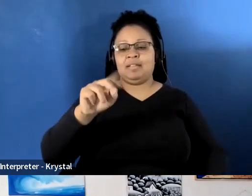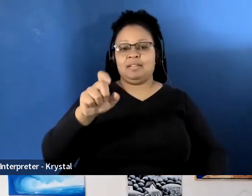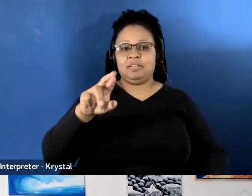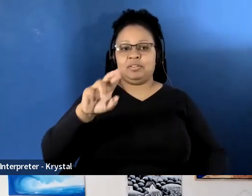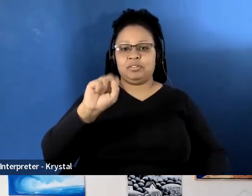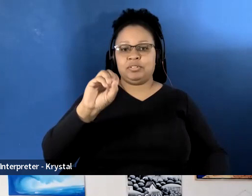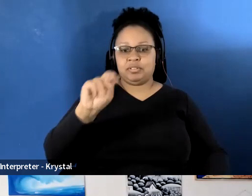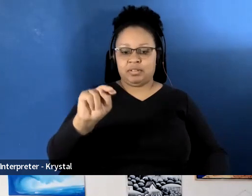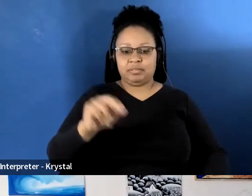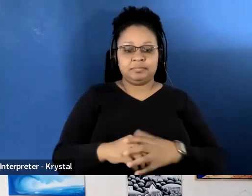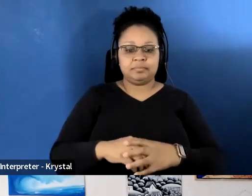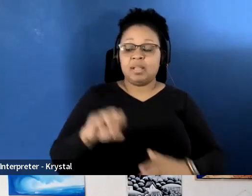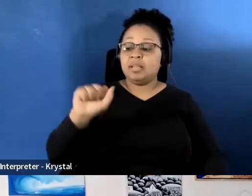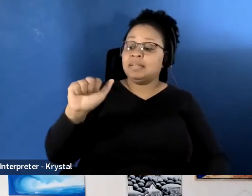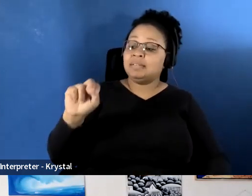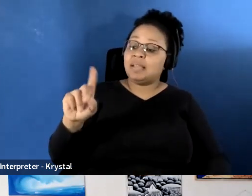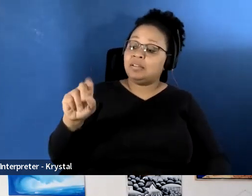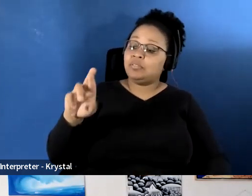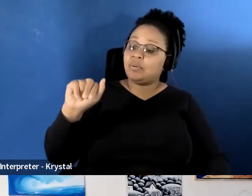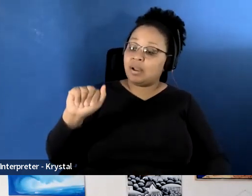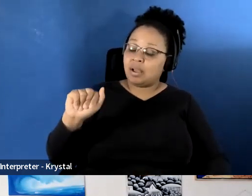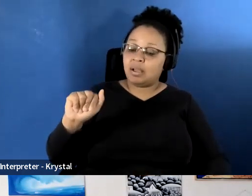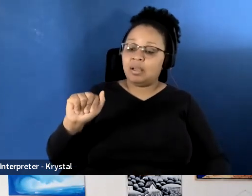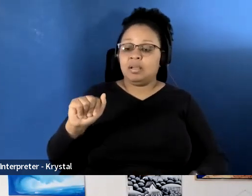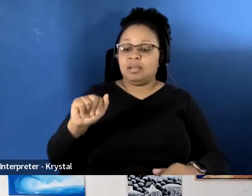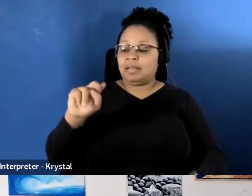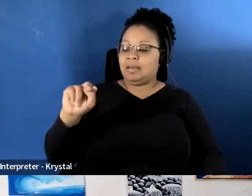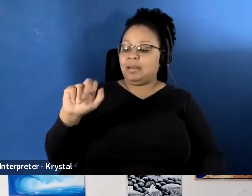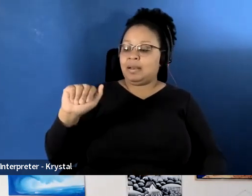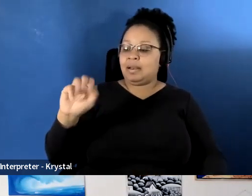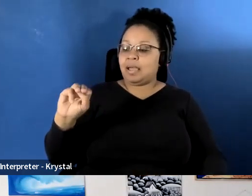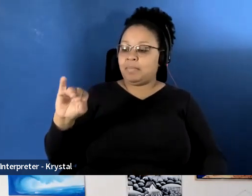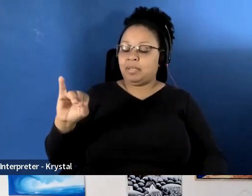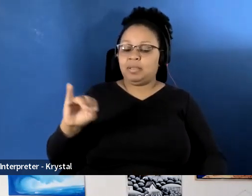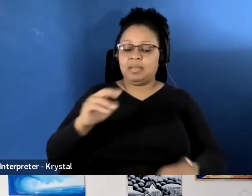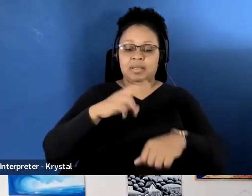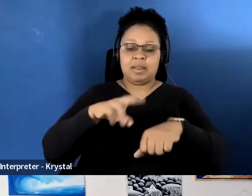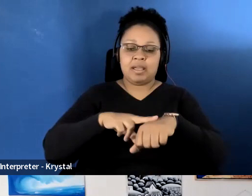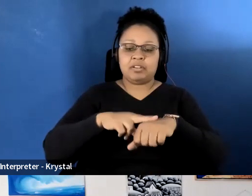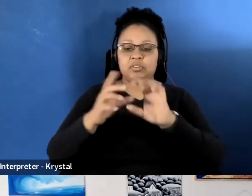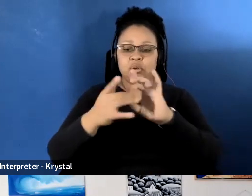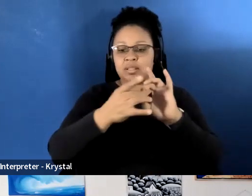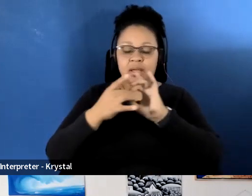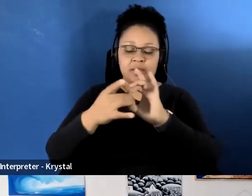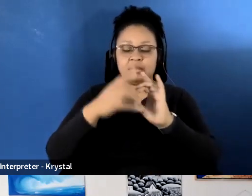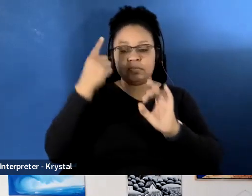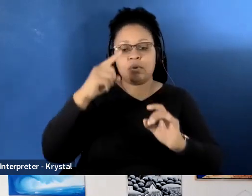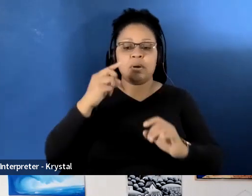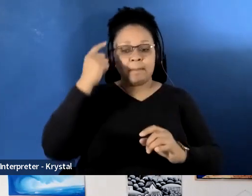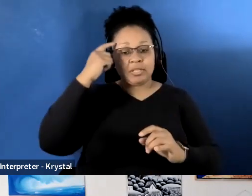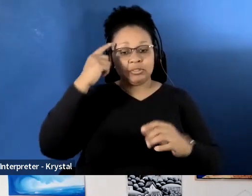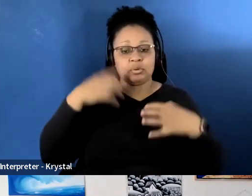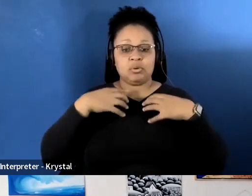Sandra says, I'm with NAMI, National Alliance for Mental Illness, and I'm the resource person for our county.